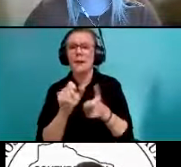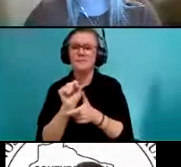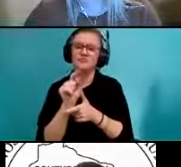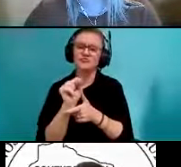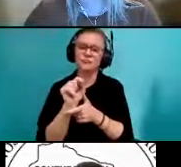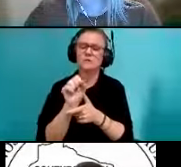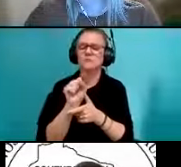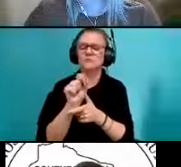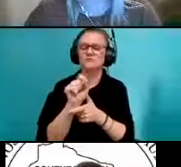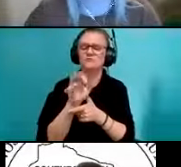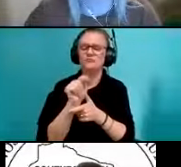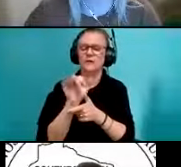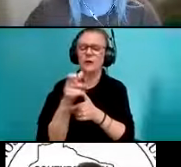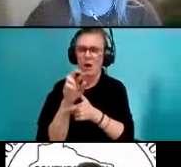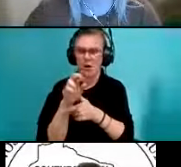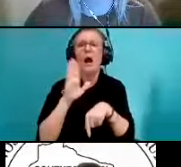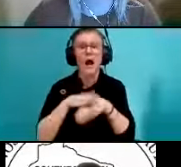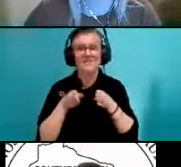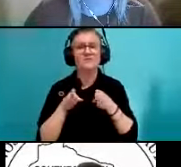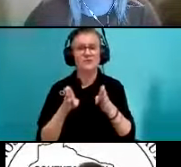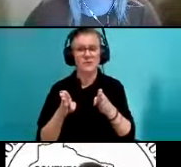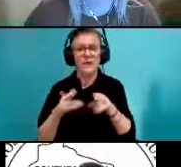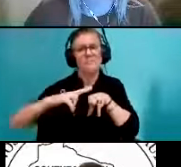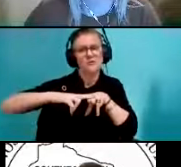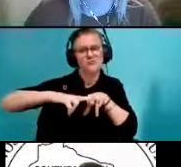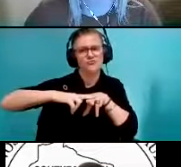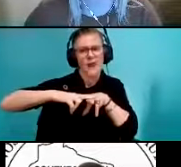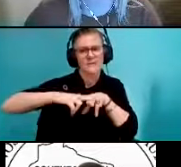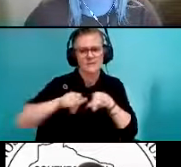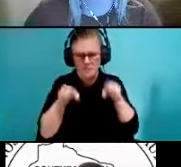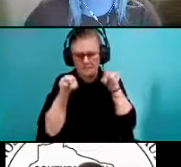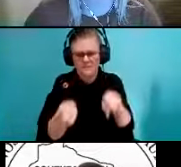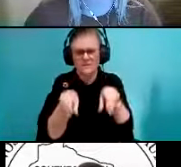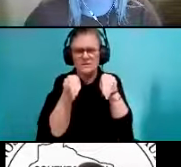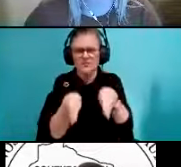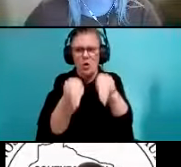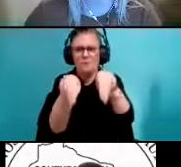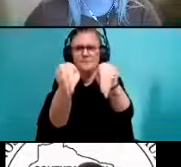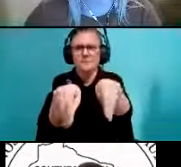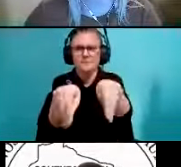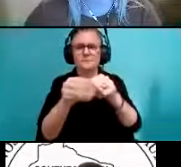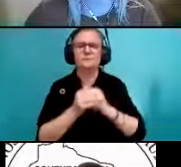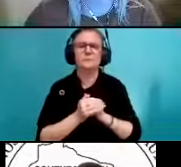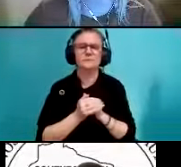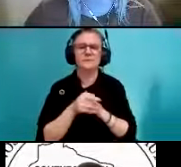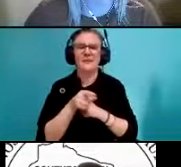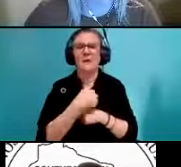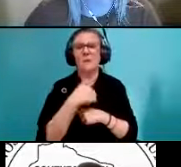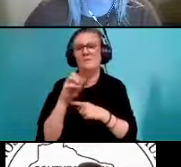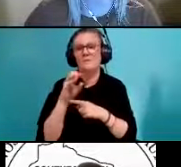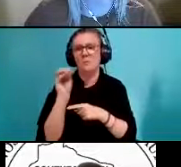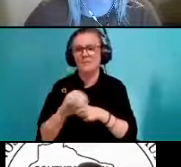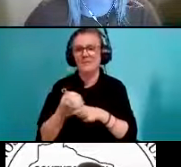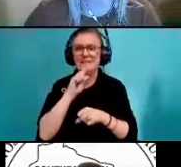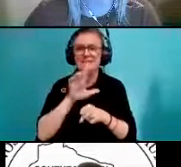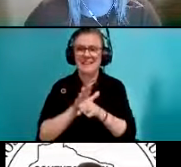run on the street as well, but on tracks that would be installed in the roadway. And the route would be at least 50% in